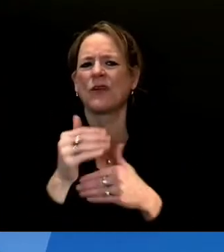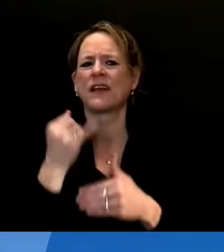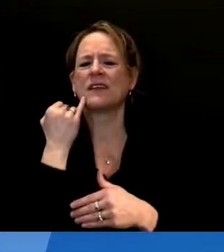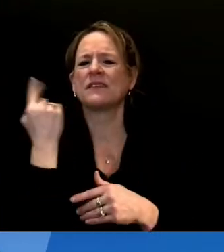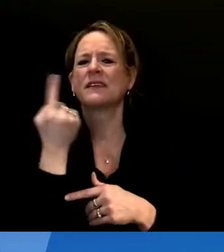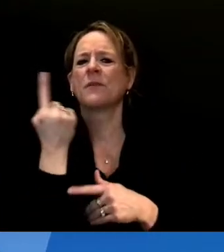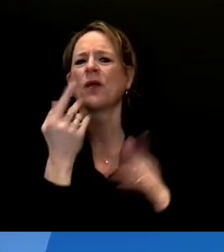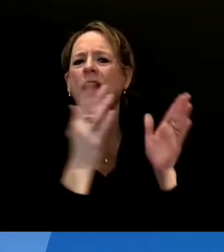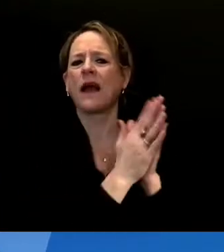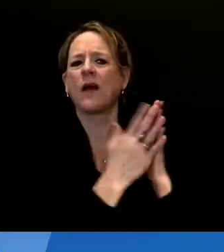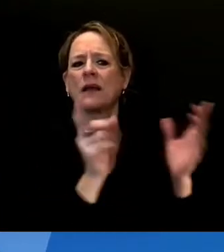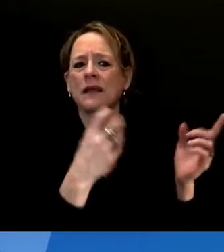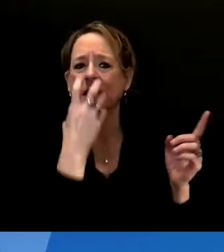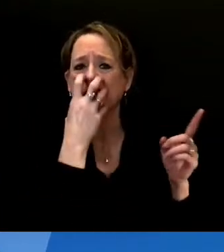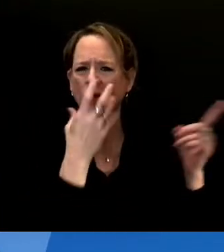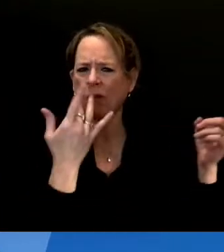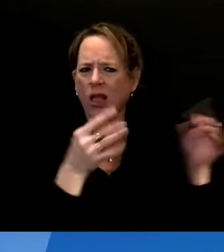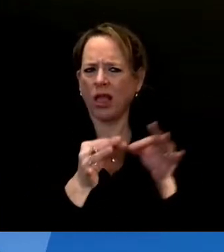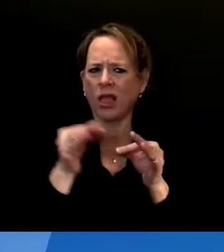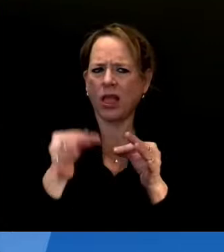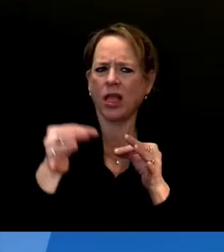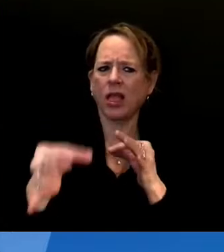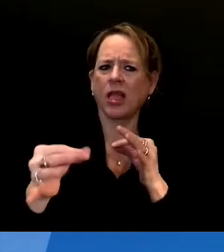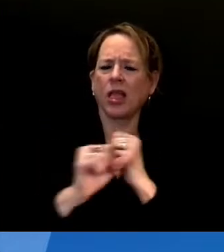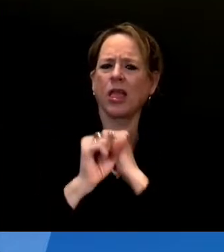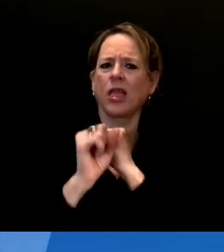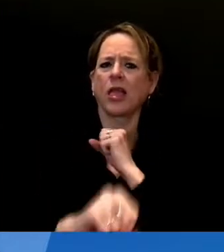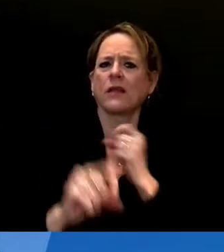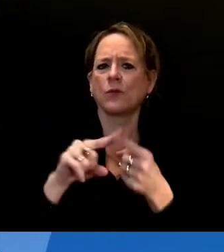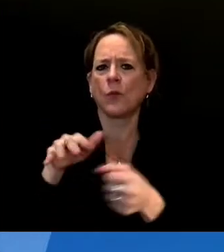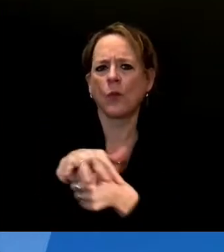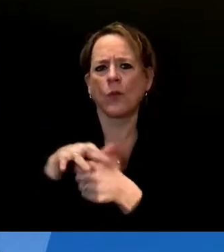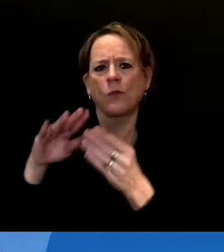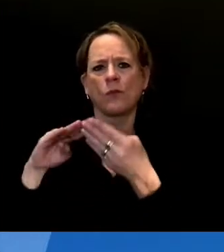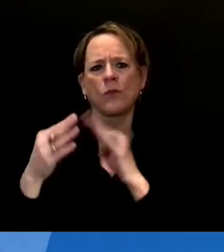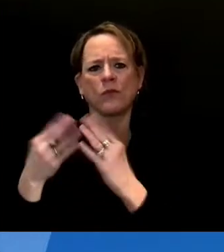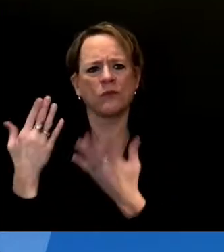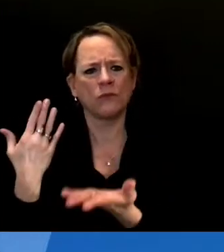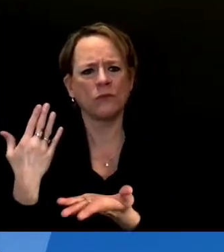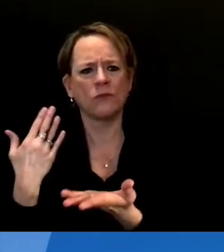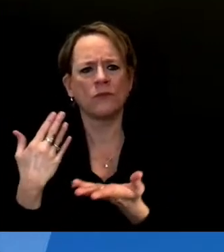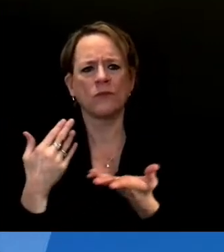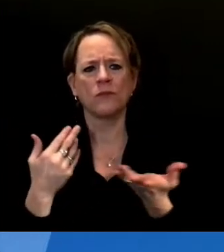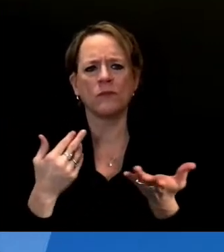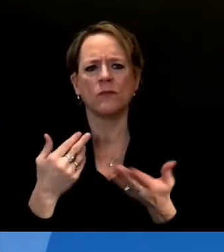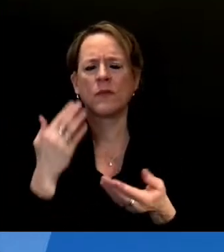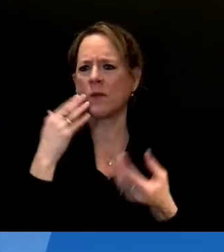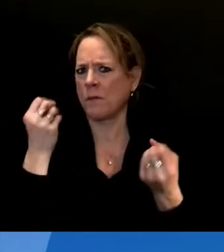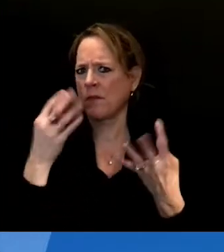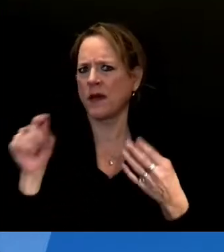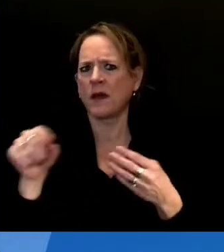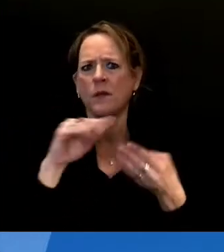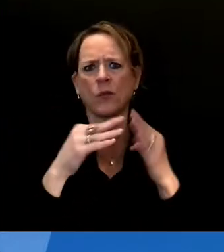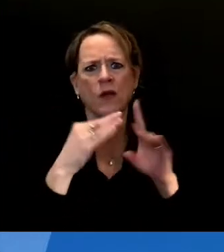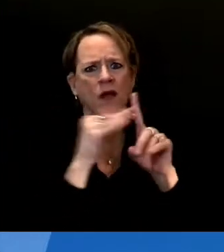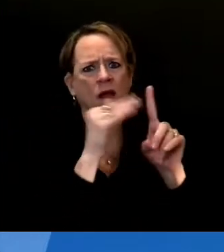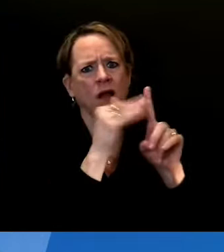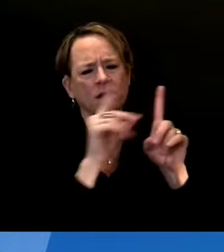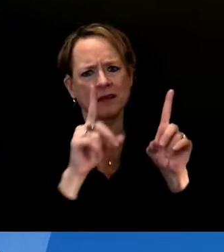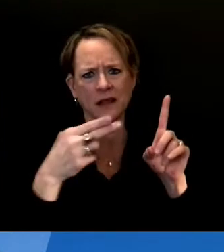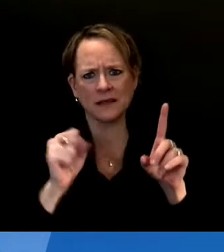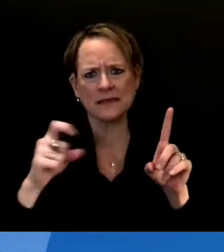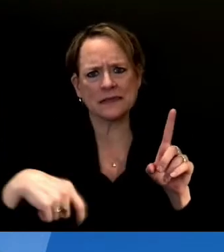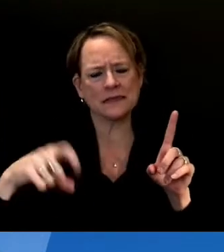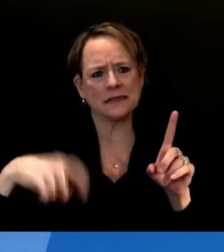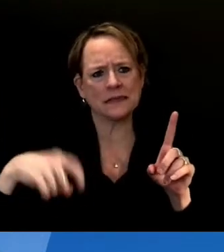to communities or organizations that make those requests? And of course, recognizing that between the time that that concern was brought up till